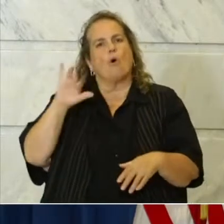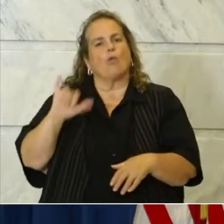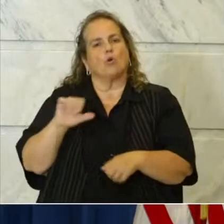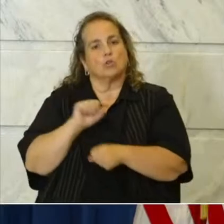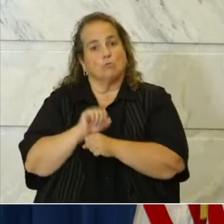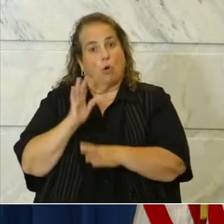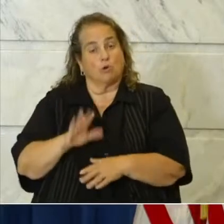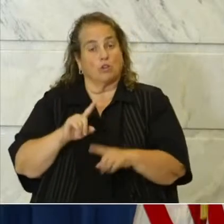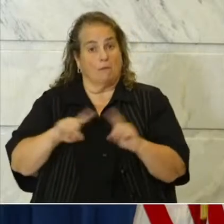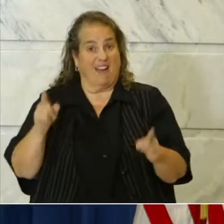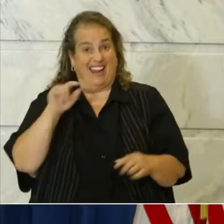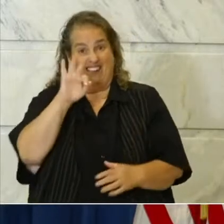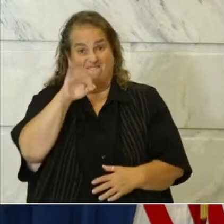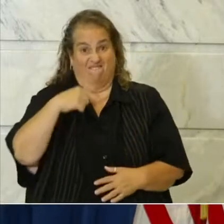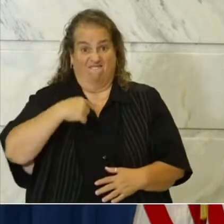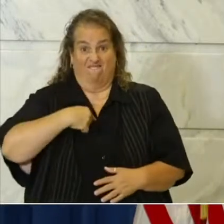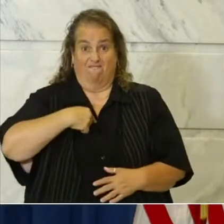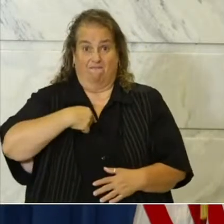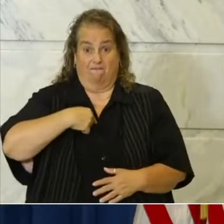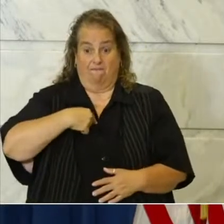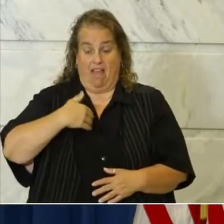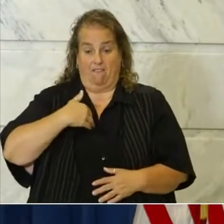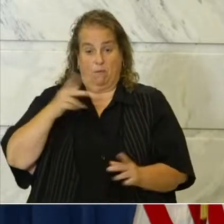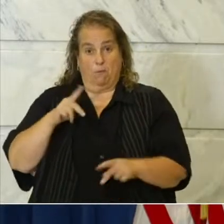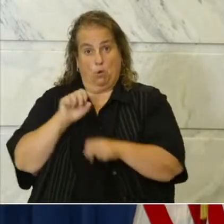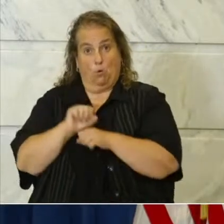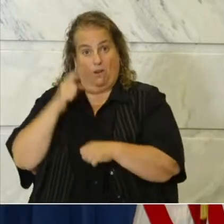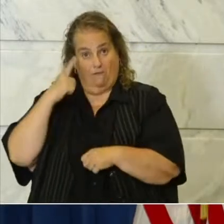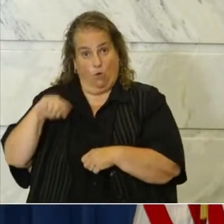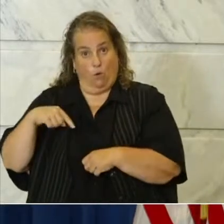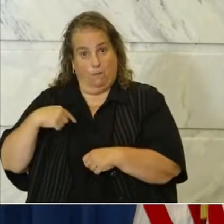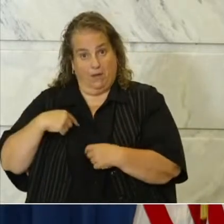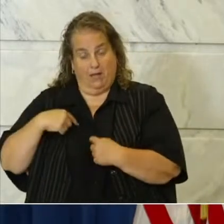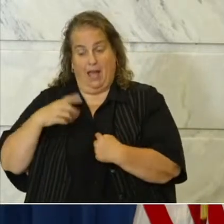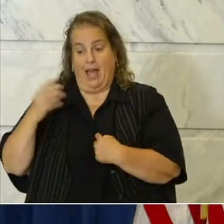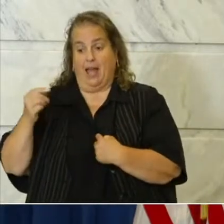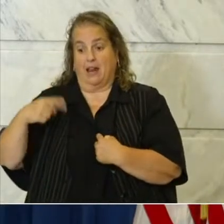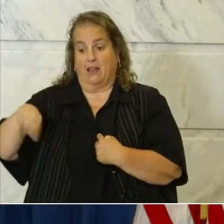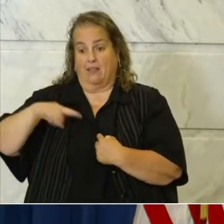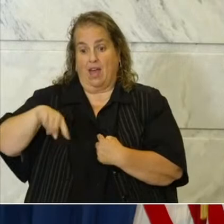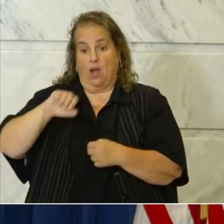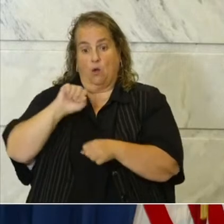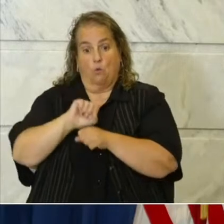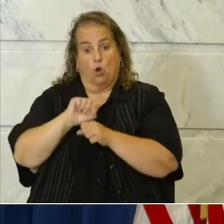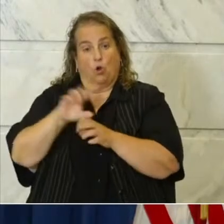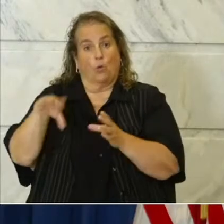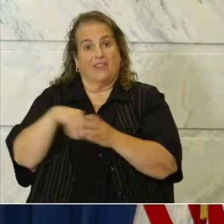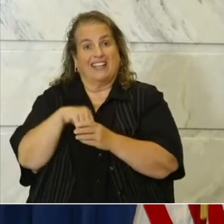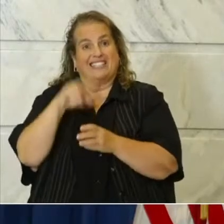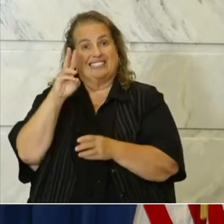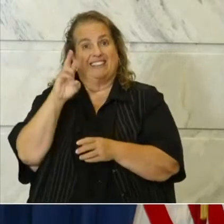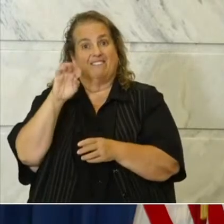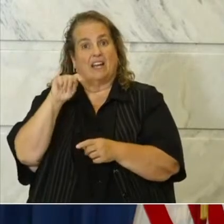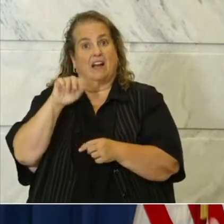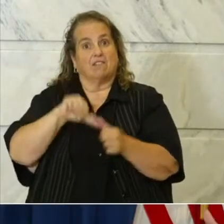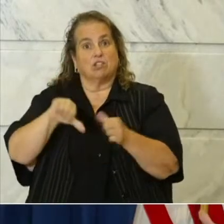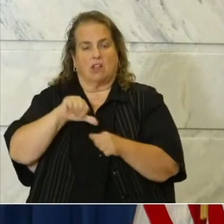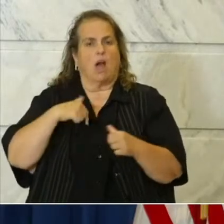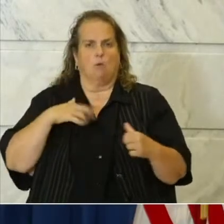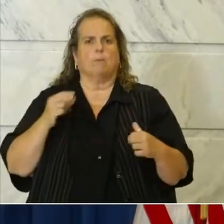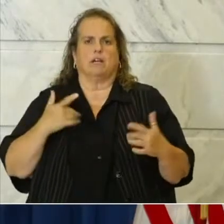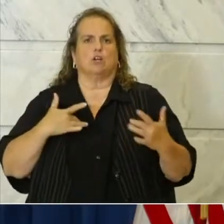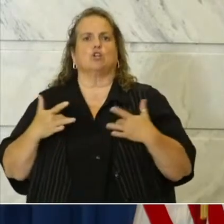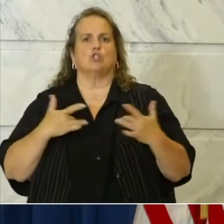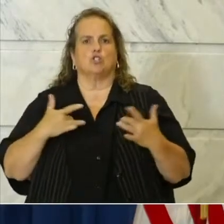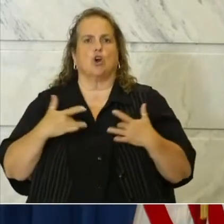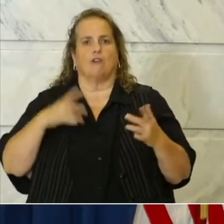workforce and that workforce would interact with each other, would come within 6 feet of each other, I would be very concerned with someone who,